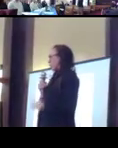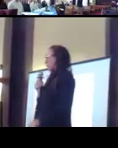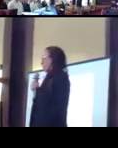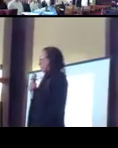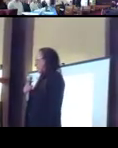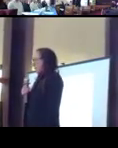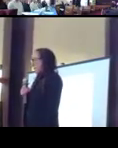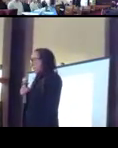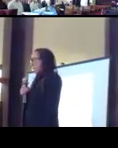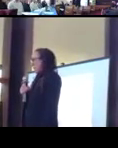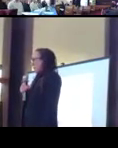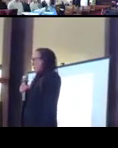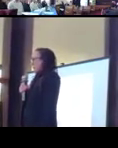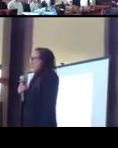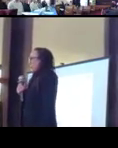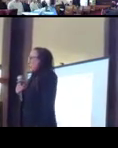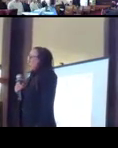moving in the right direction.